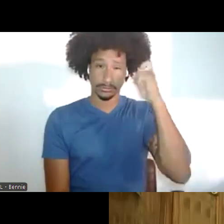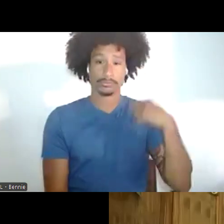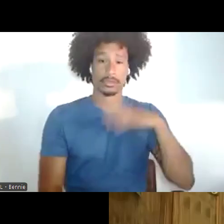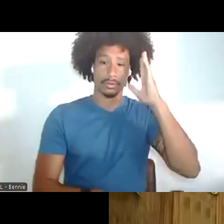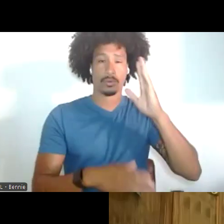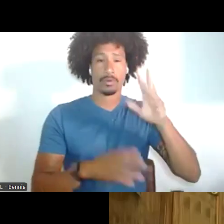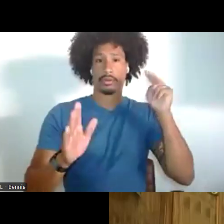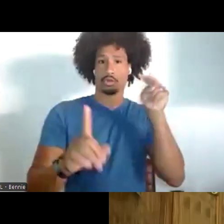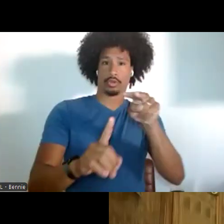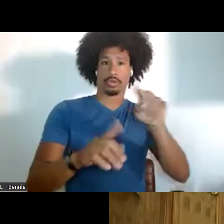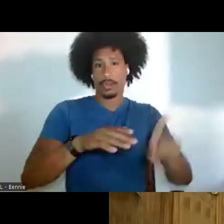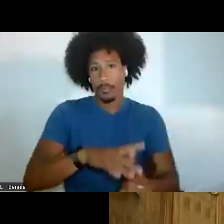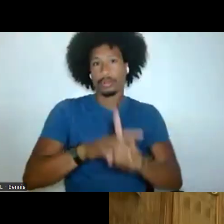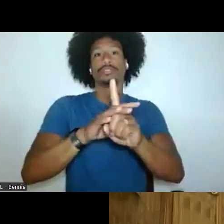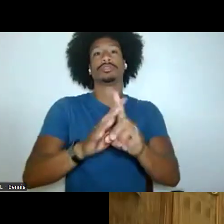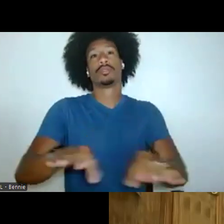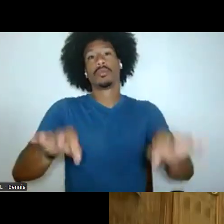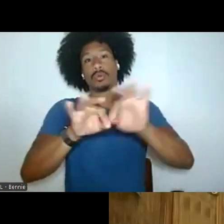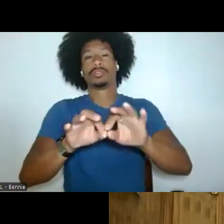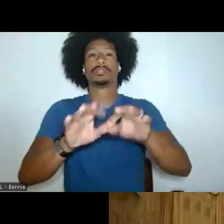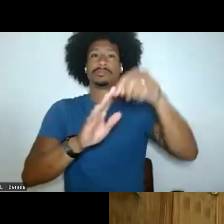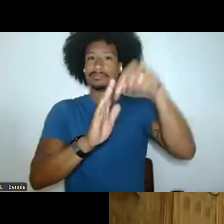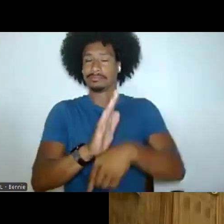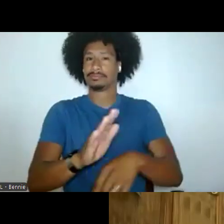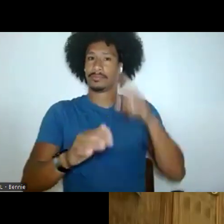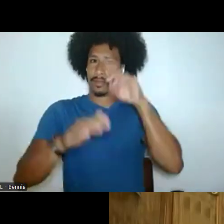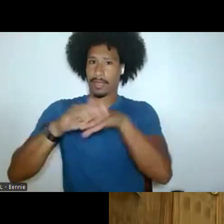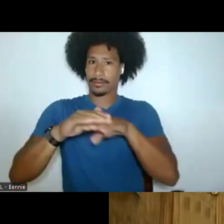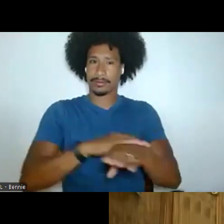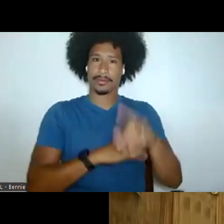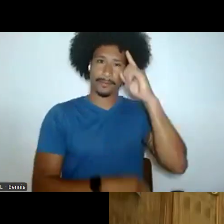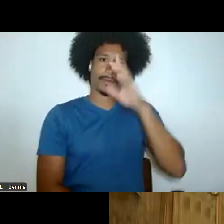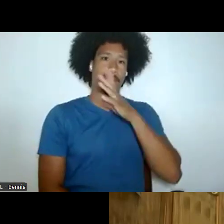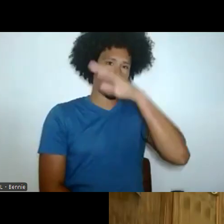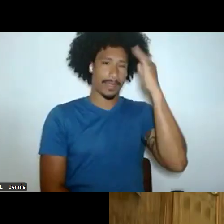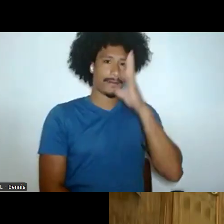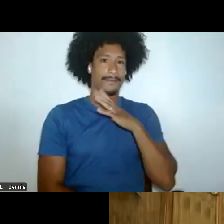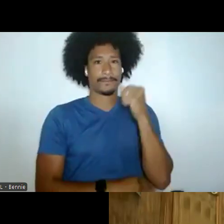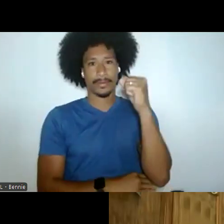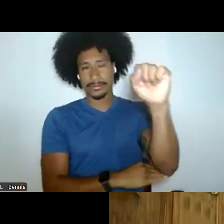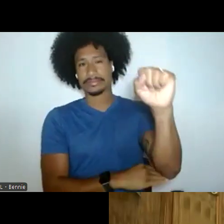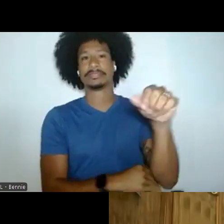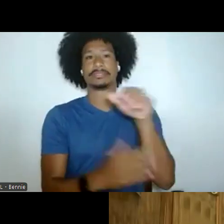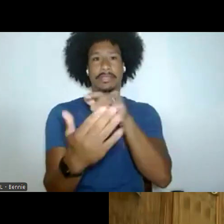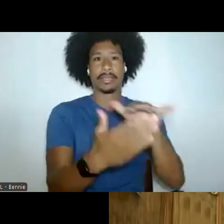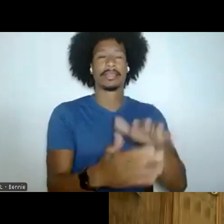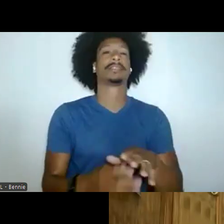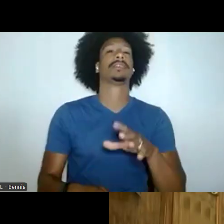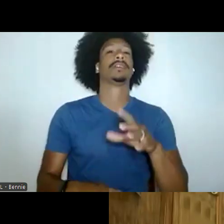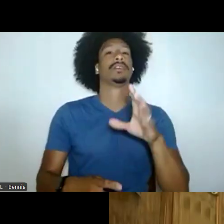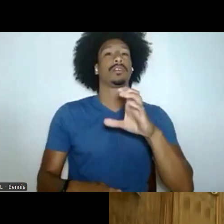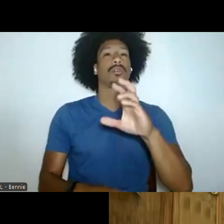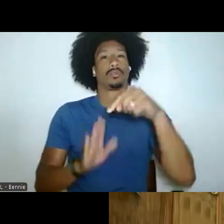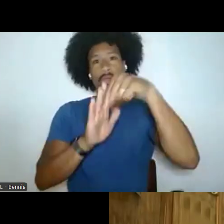approaches to access, which are rooted in Black feminist disability studies, critical access studies,